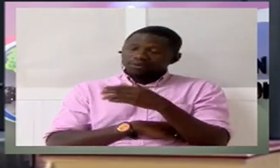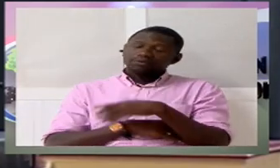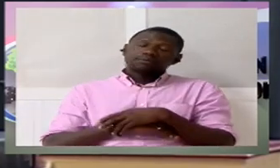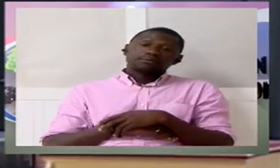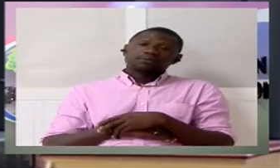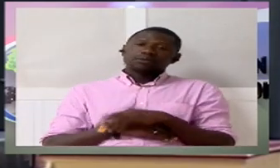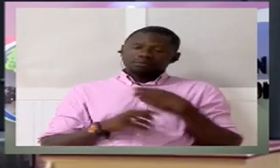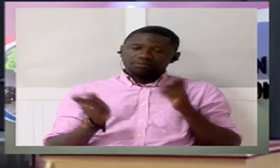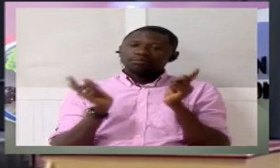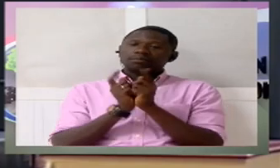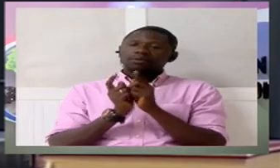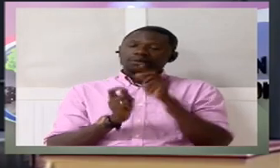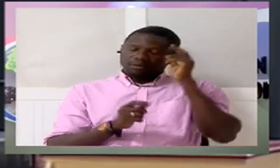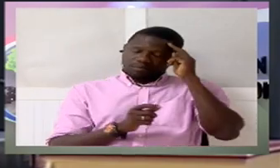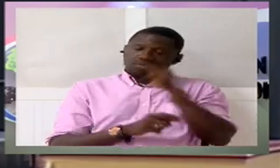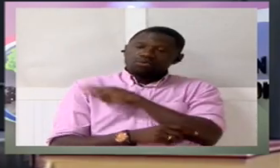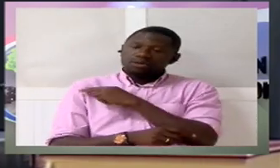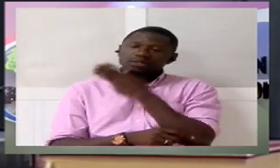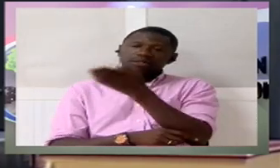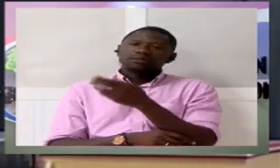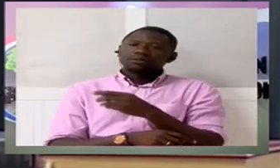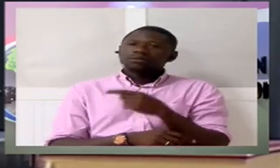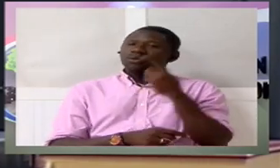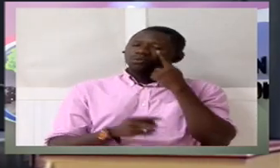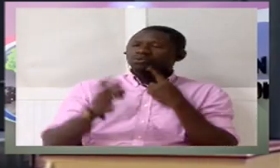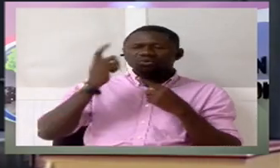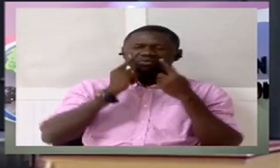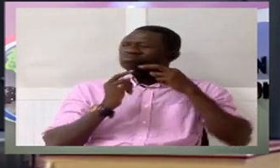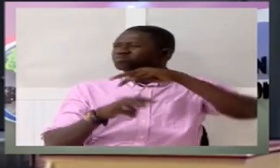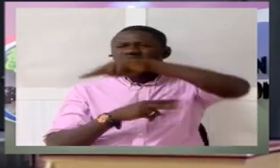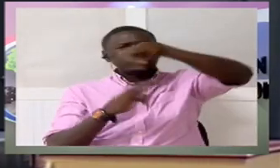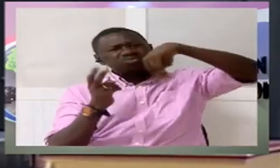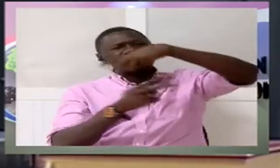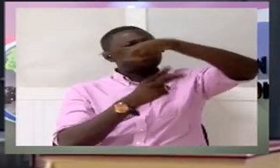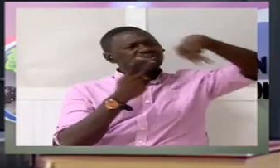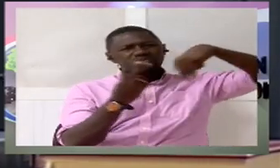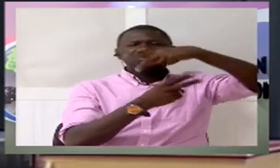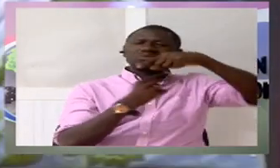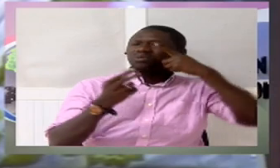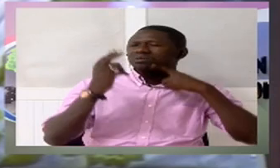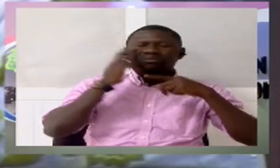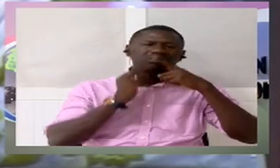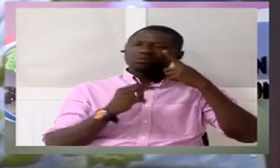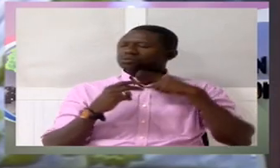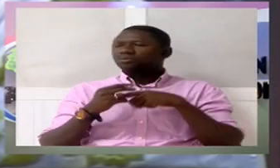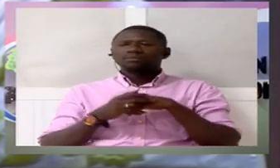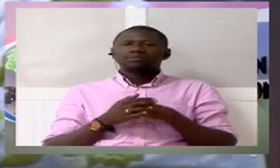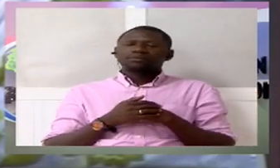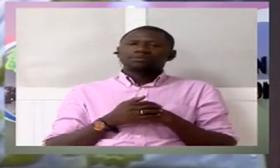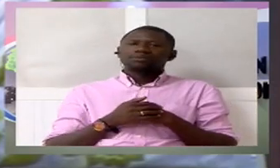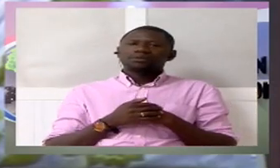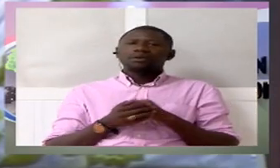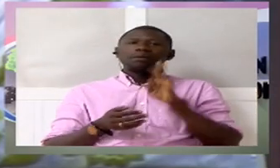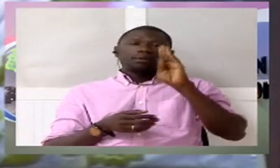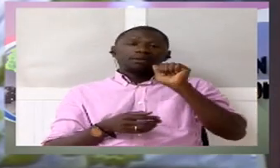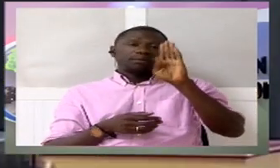ma taraji. I found his brother there. Abe kumbo la faka murumuru. He was crying, going round inside the room. Baba furo